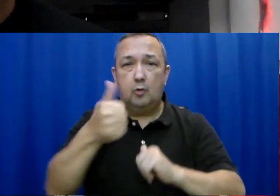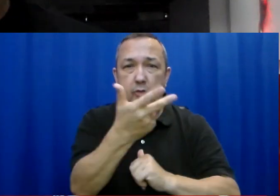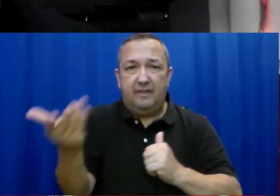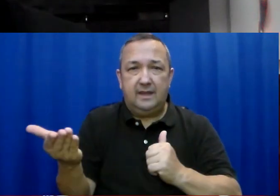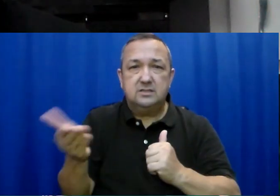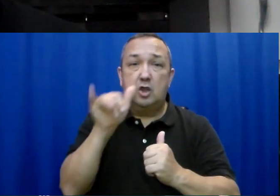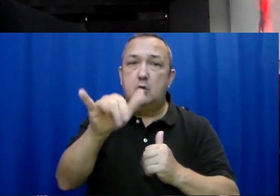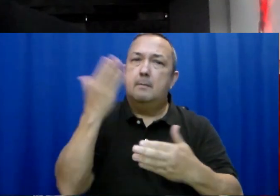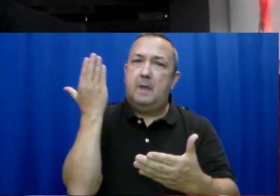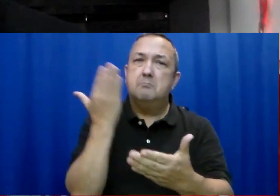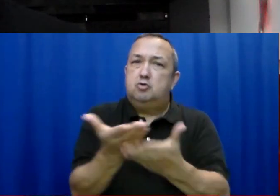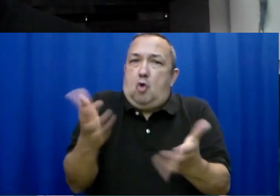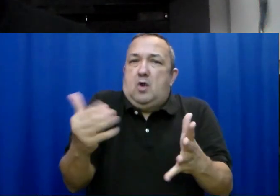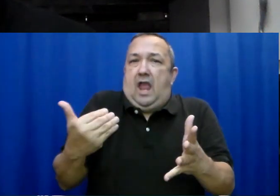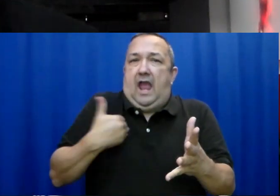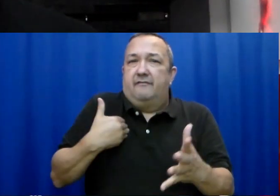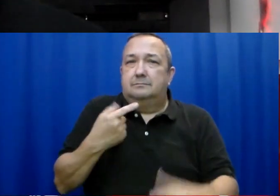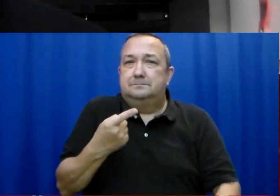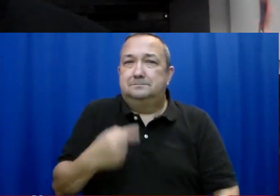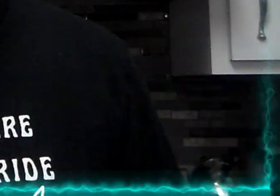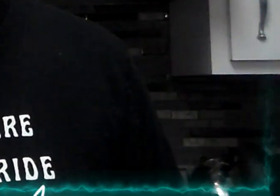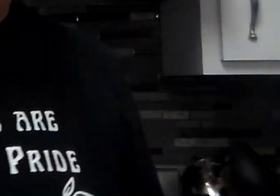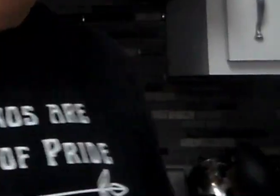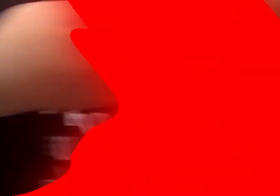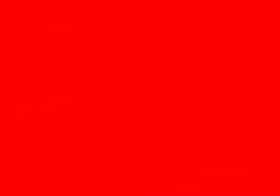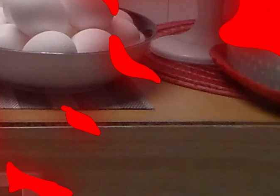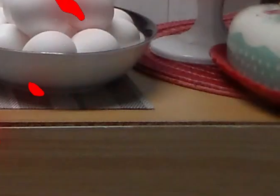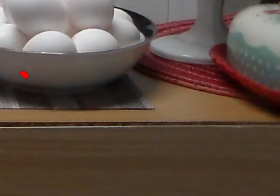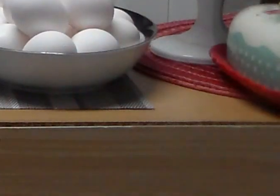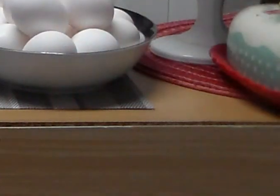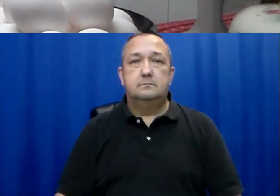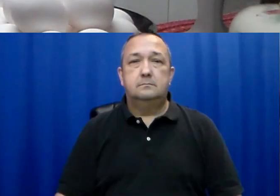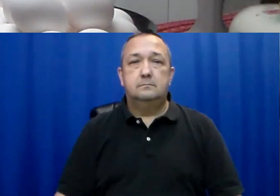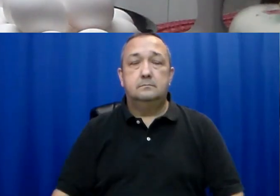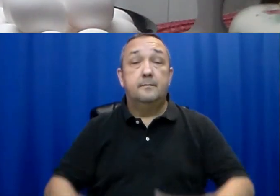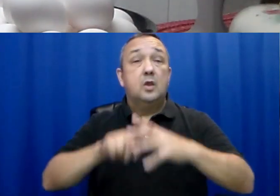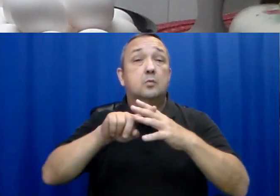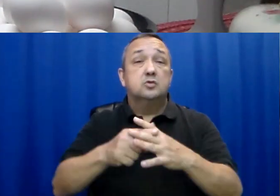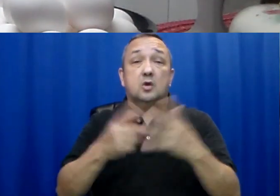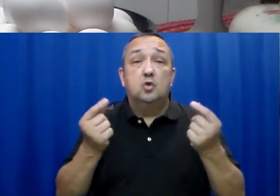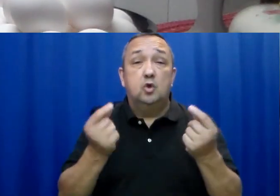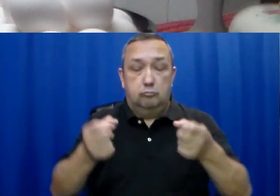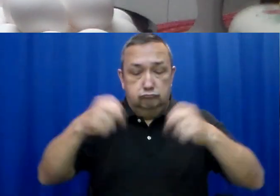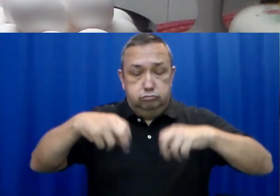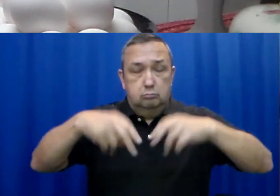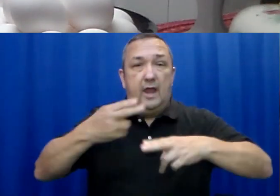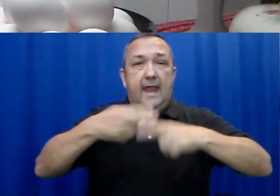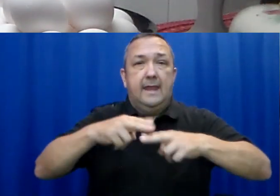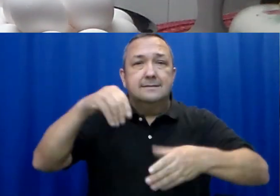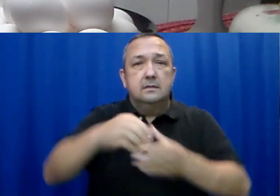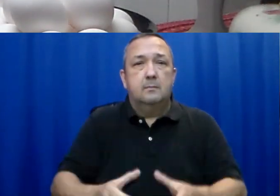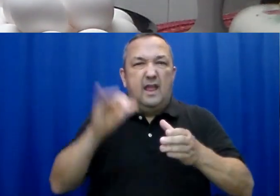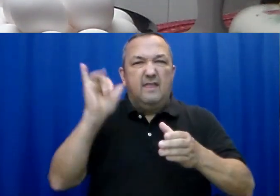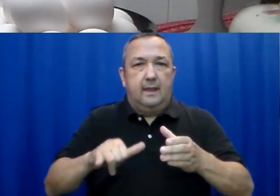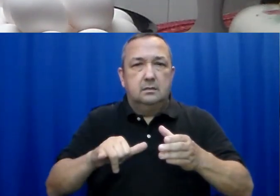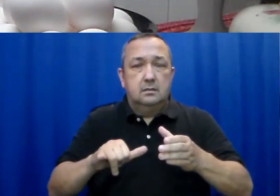only 3 basic ingredients that you probably have in the fridge right now. Let's go. Let's start by cracking all of these eggs into containers such as this.